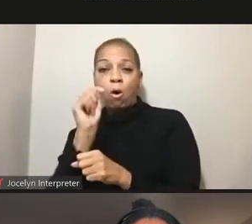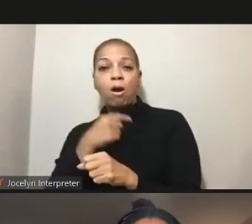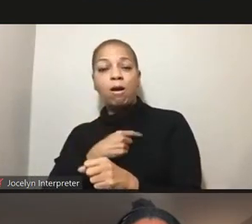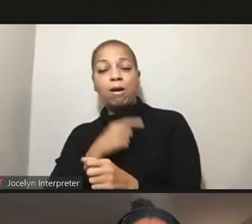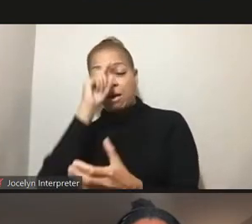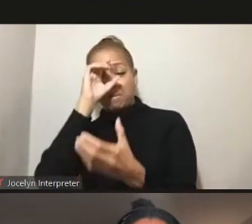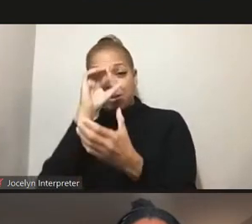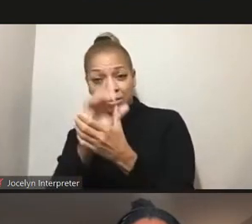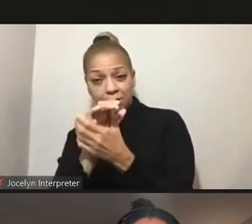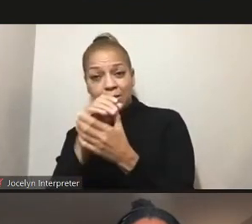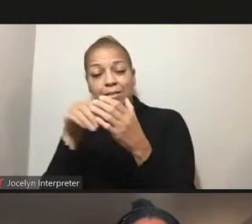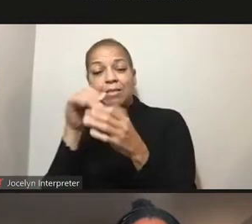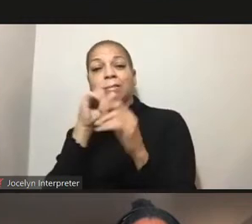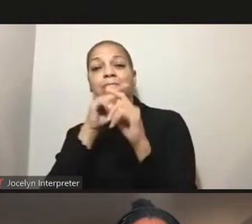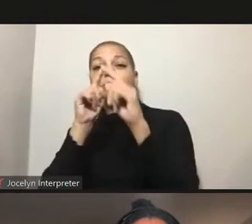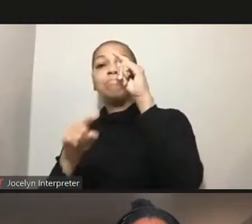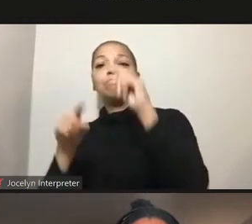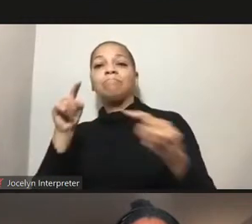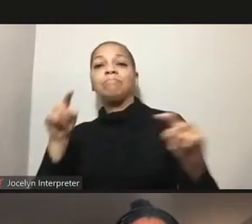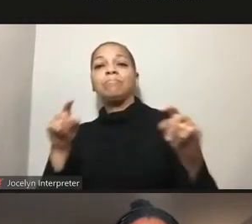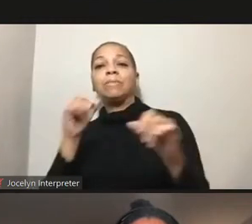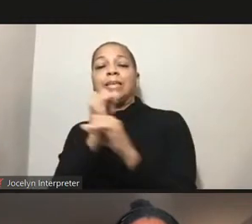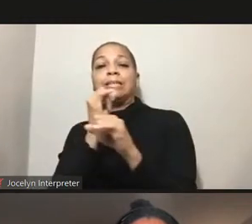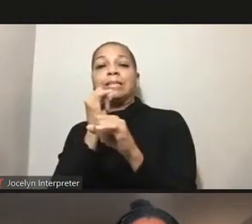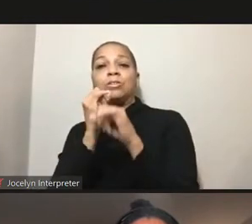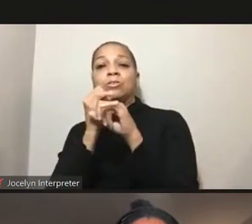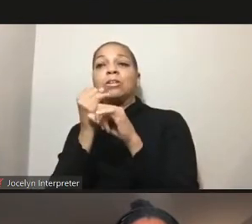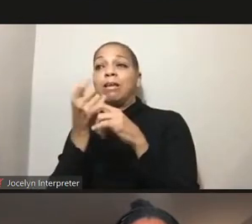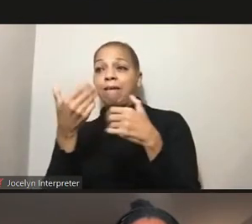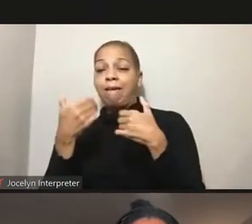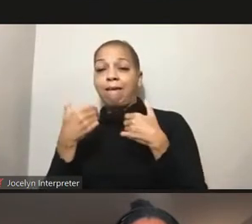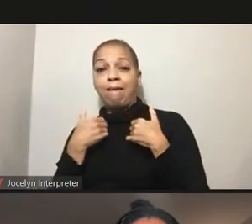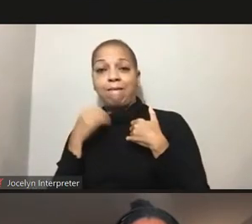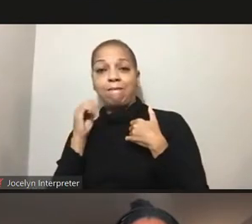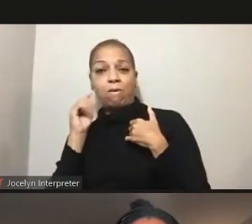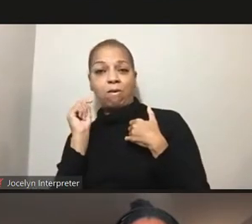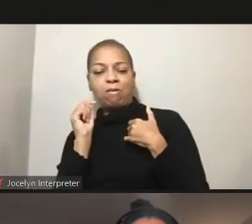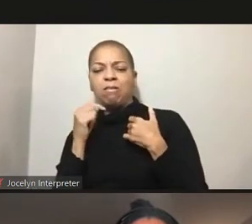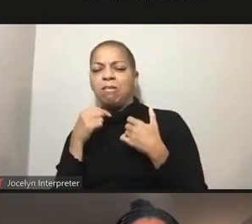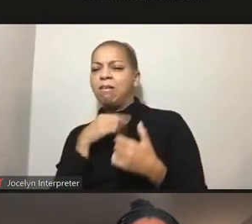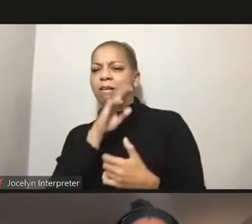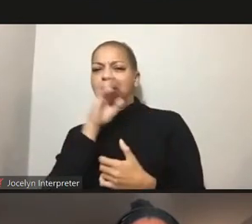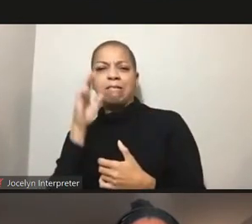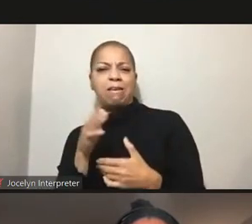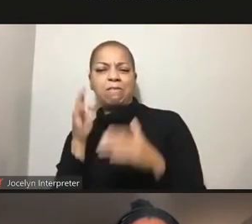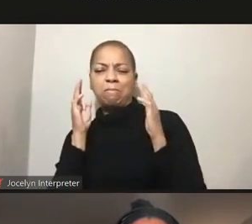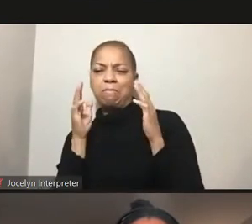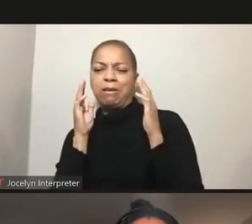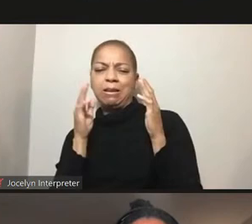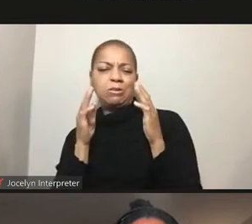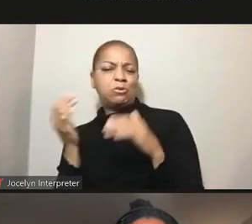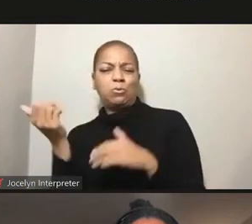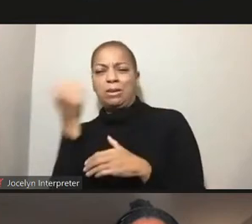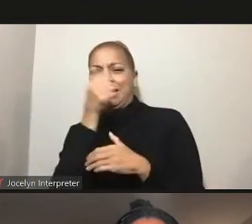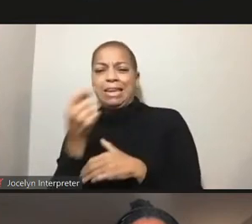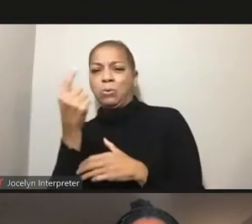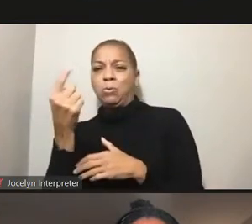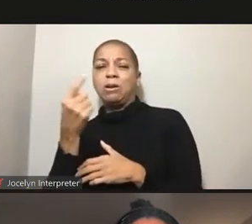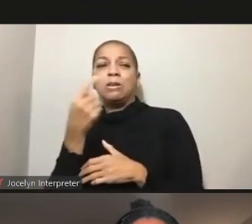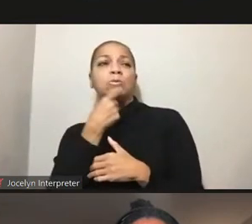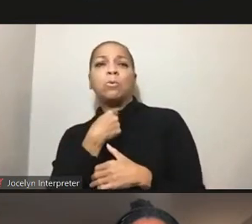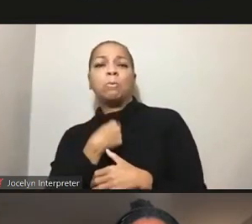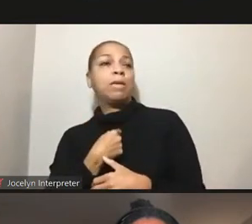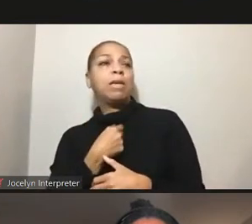hold art. I have never paid attention to anyone who told me I did not